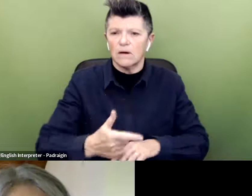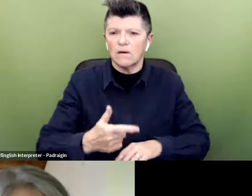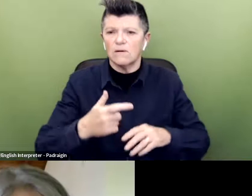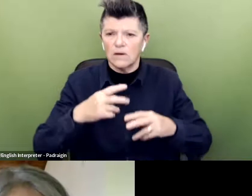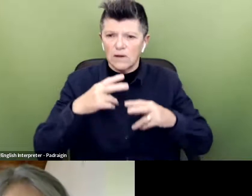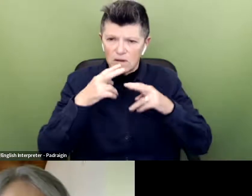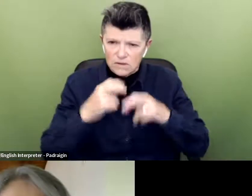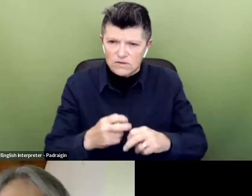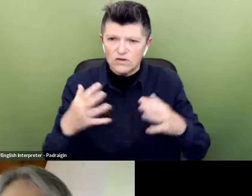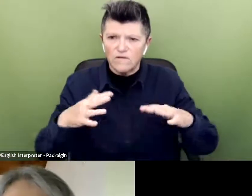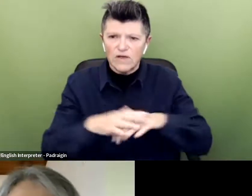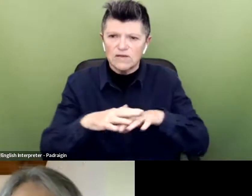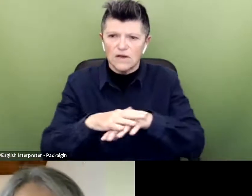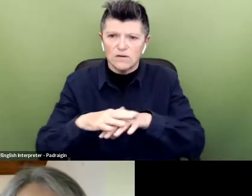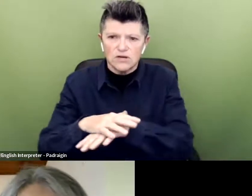is not a trivial